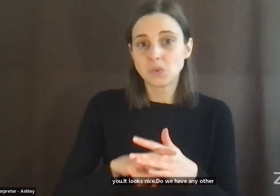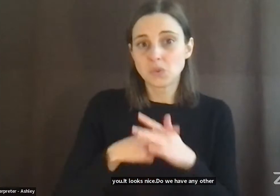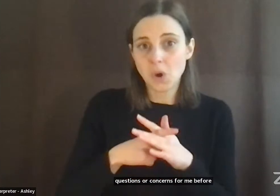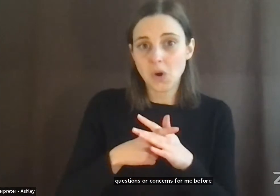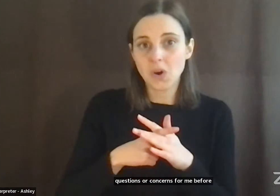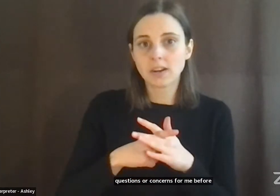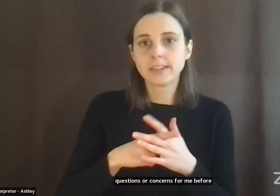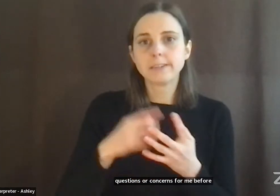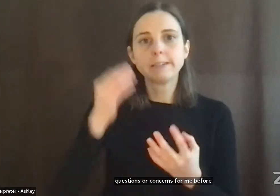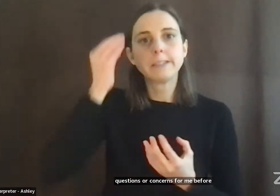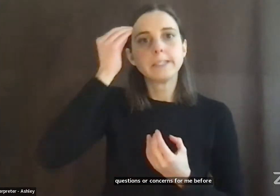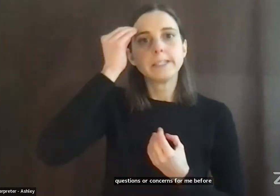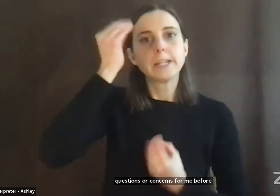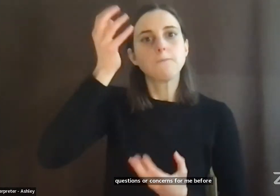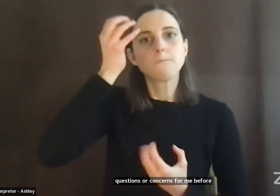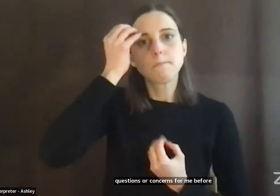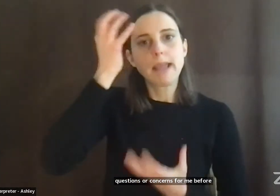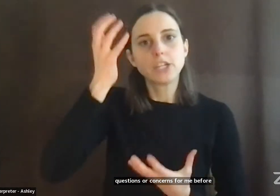informational part of the CAG?